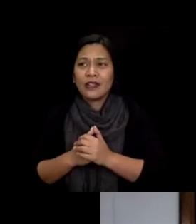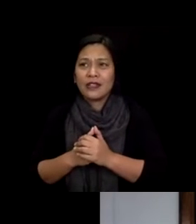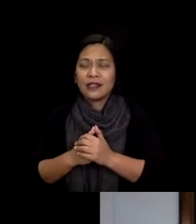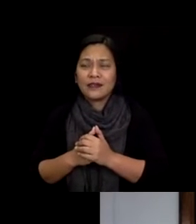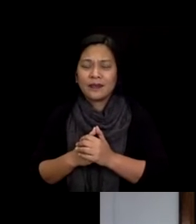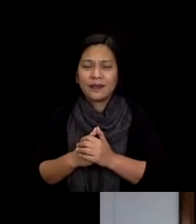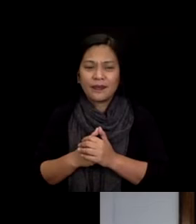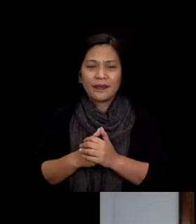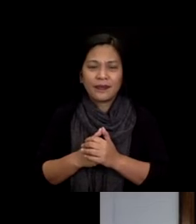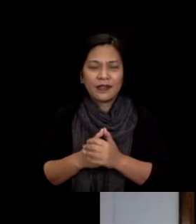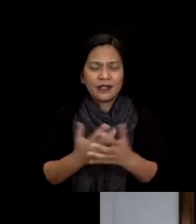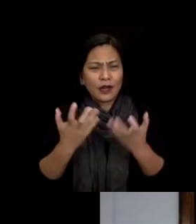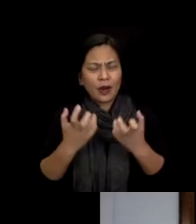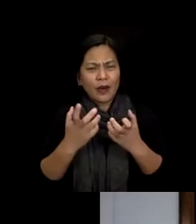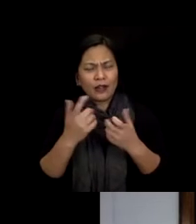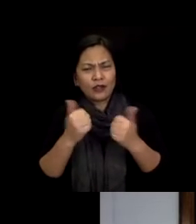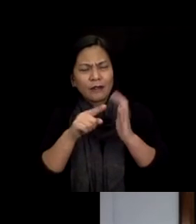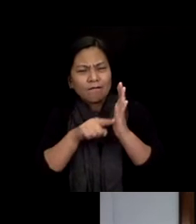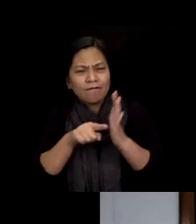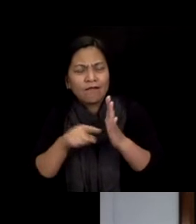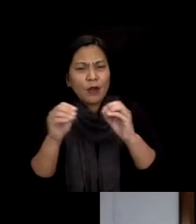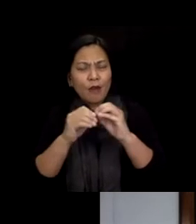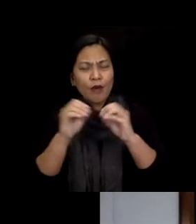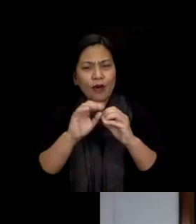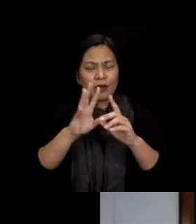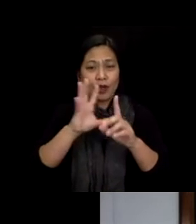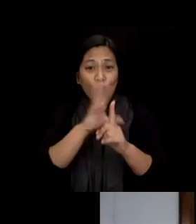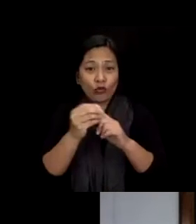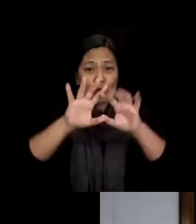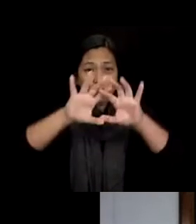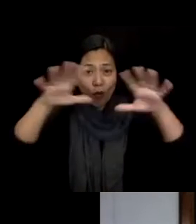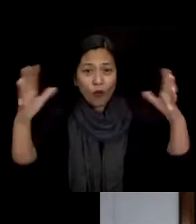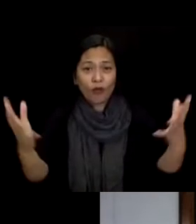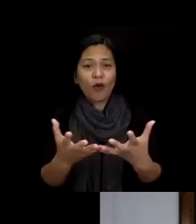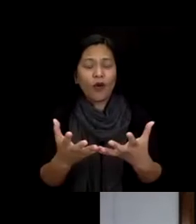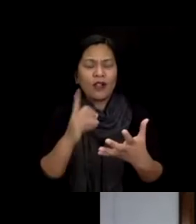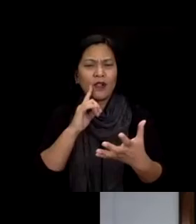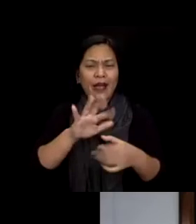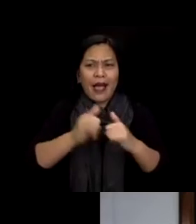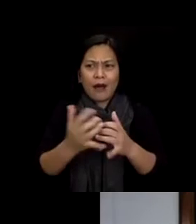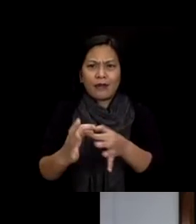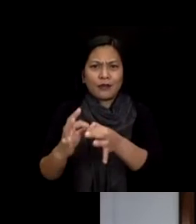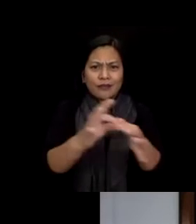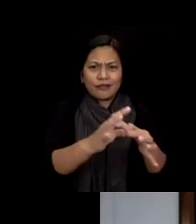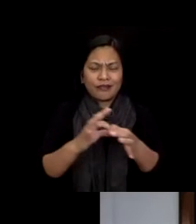larger cultural practices. And so I really do appreciate having this opportunity to